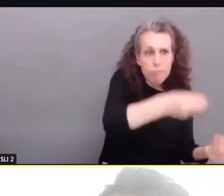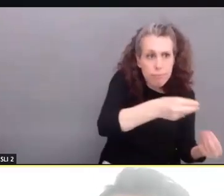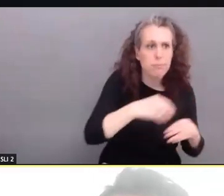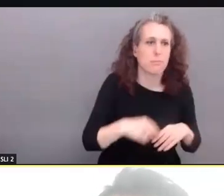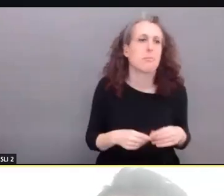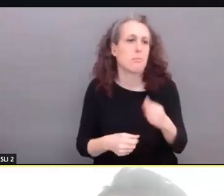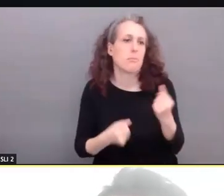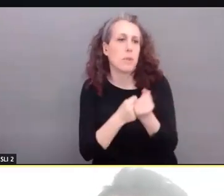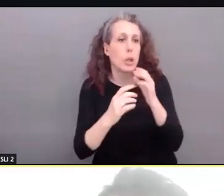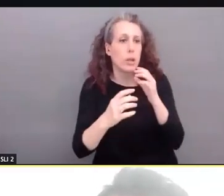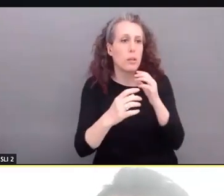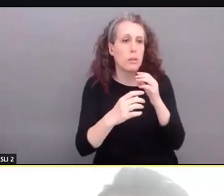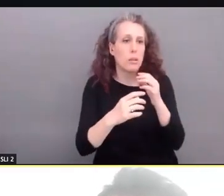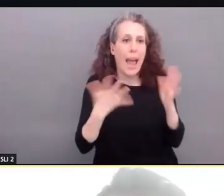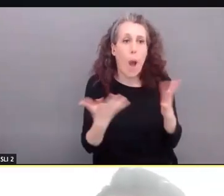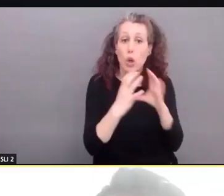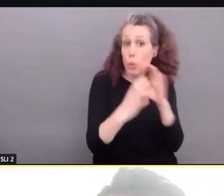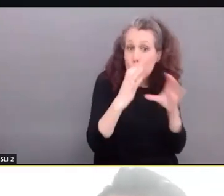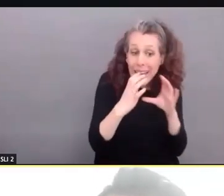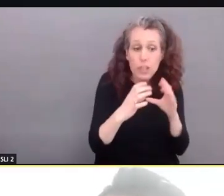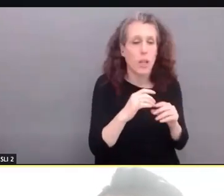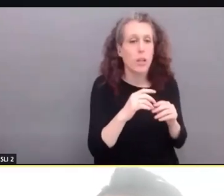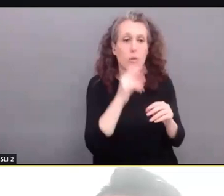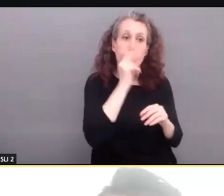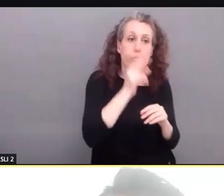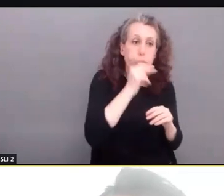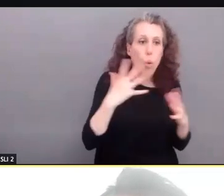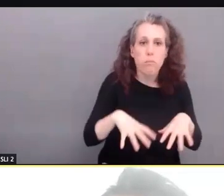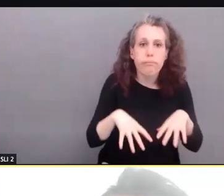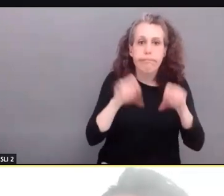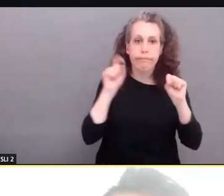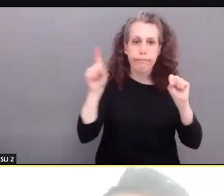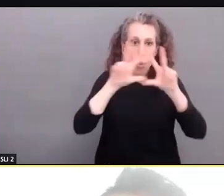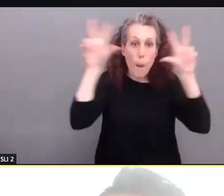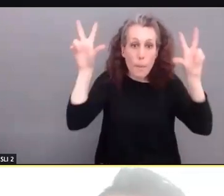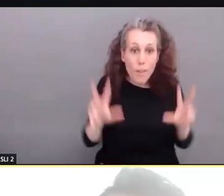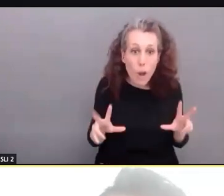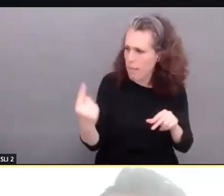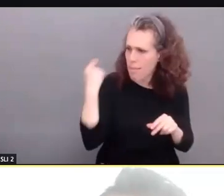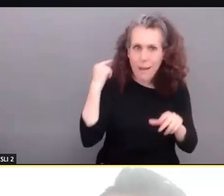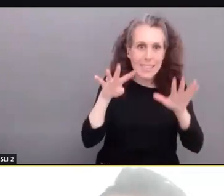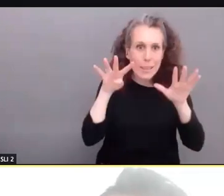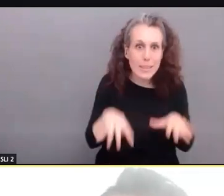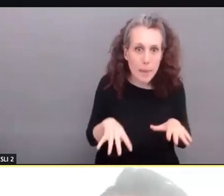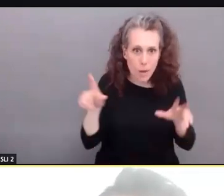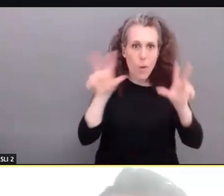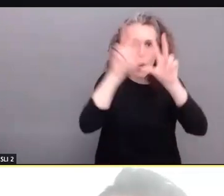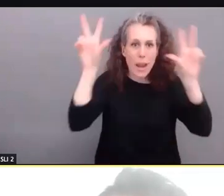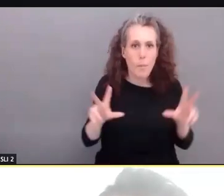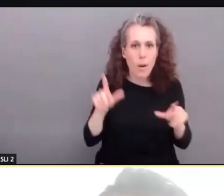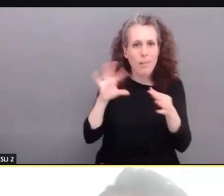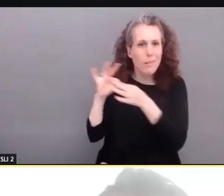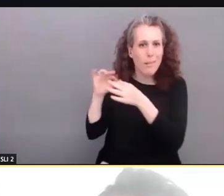communication, making statements or having webinars. For example, last September, we had a webinar with ANEC before